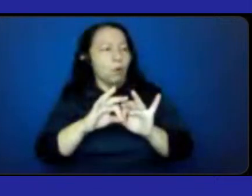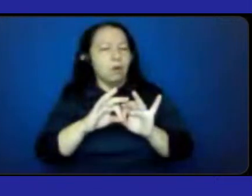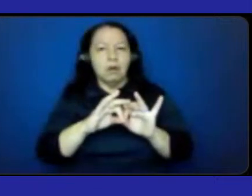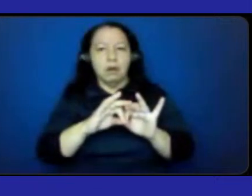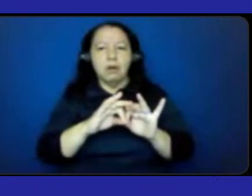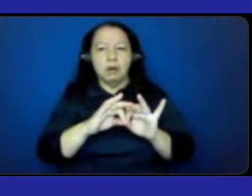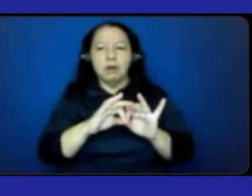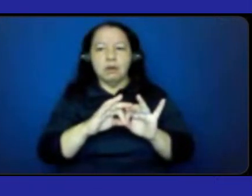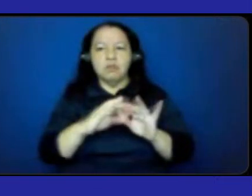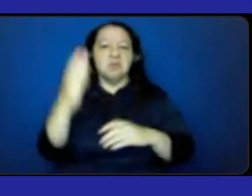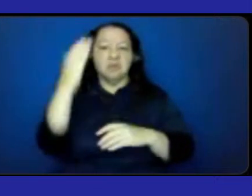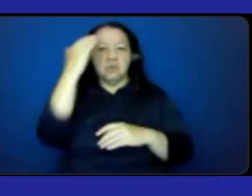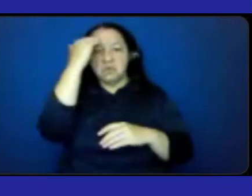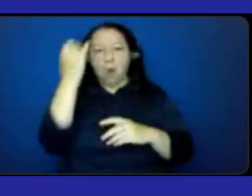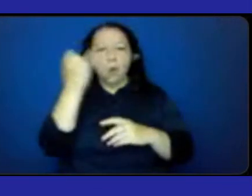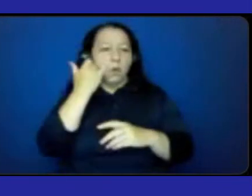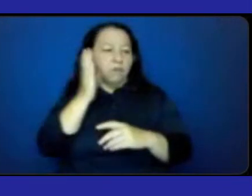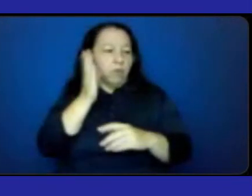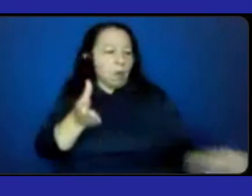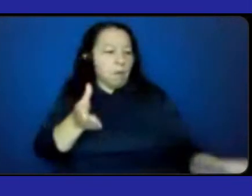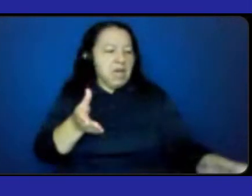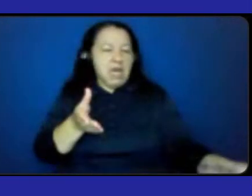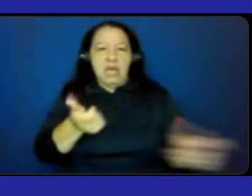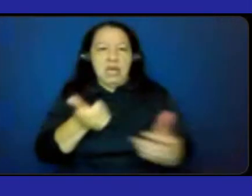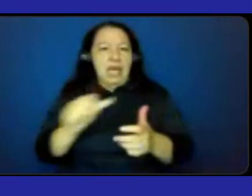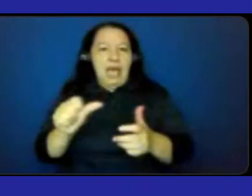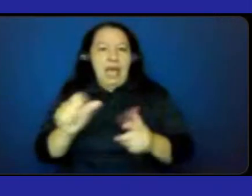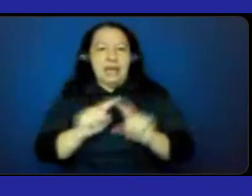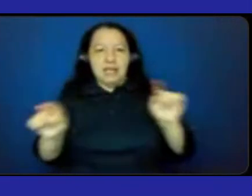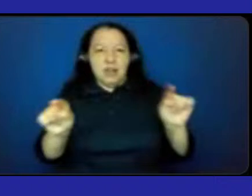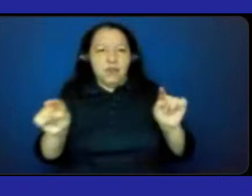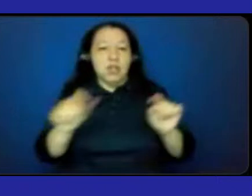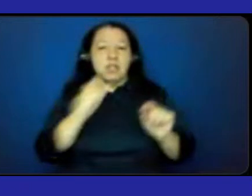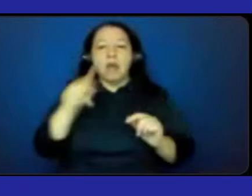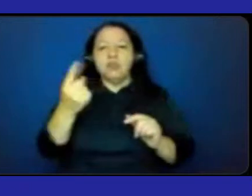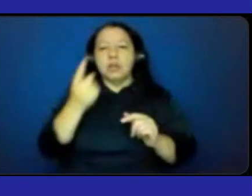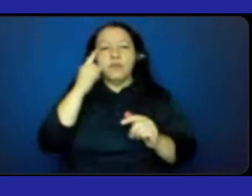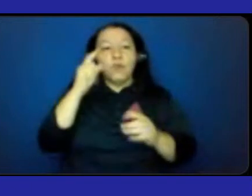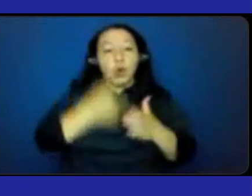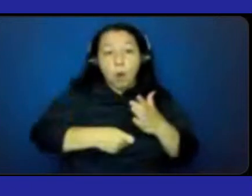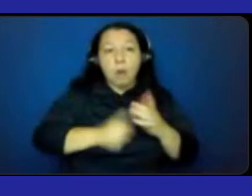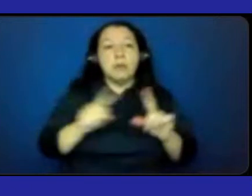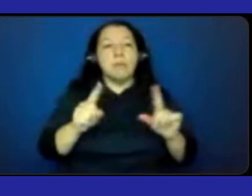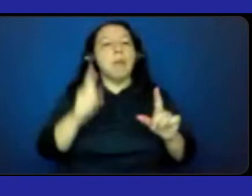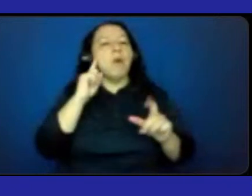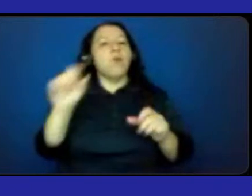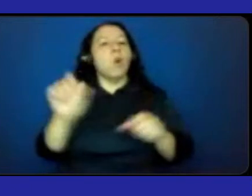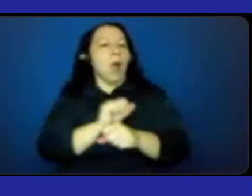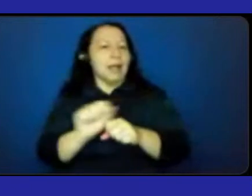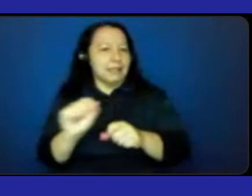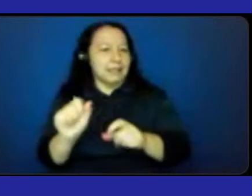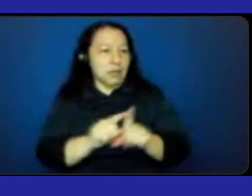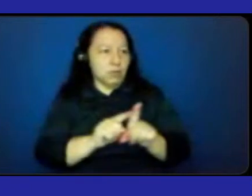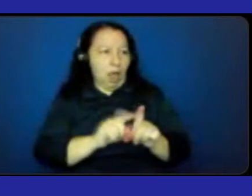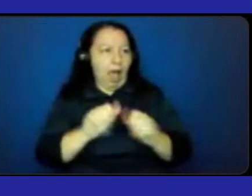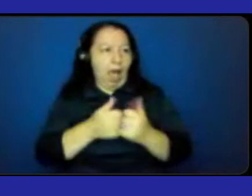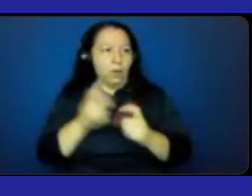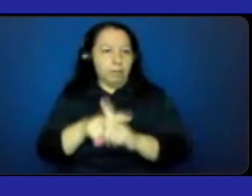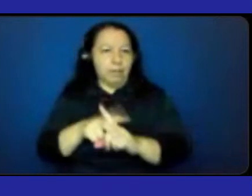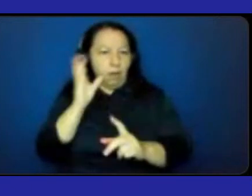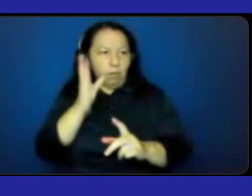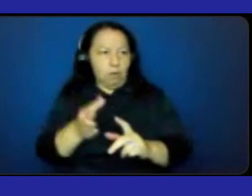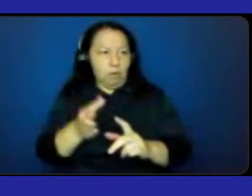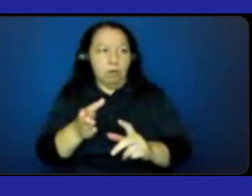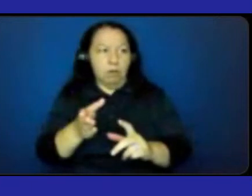least know if there are going to be any differences, not just in cost, but in practices. So